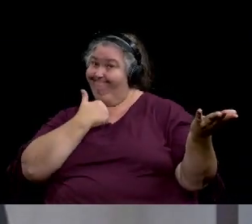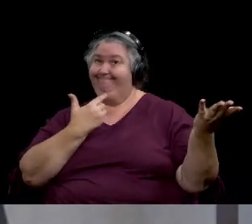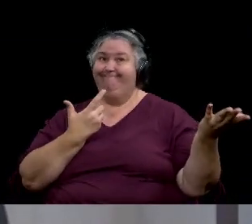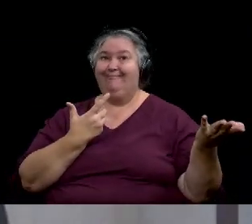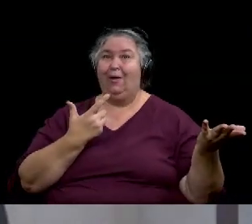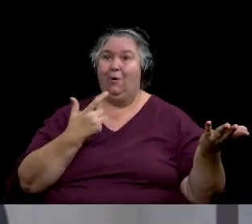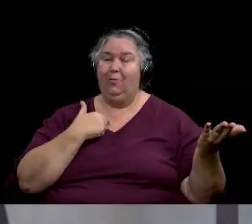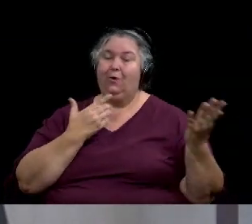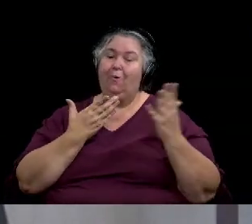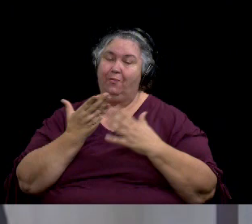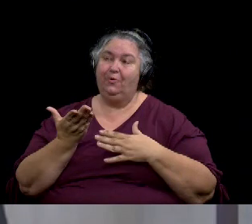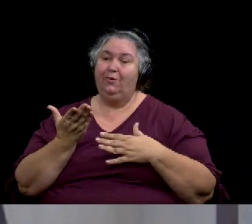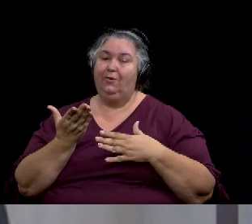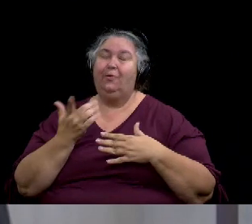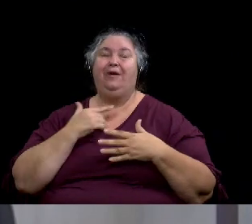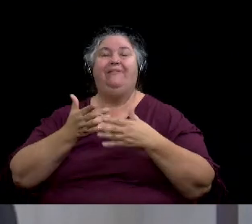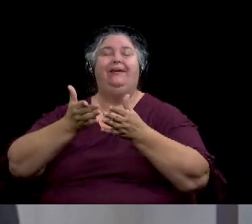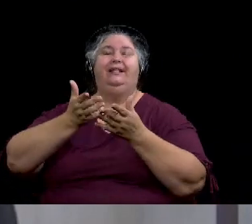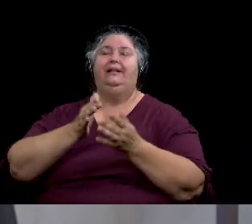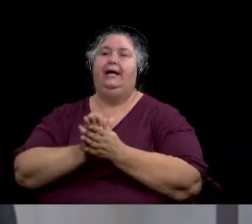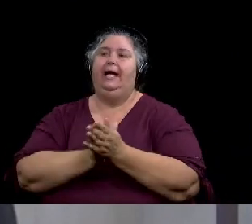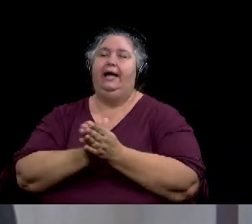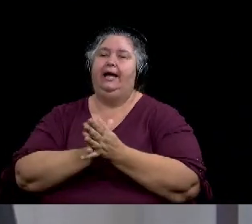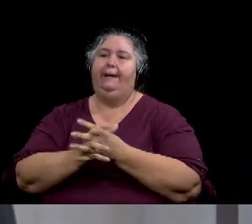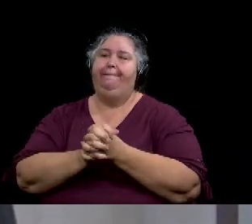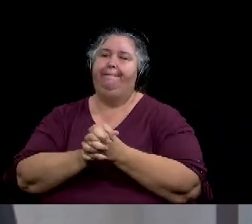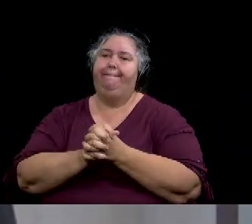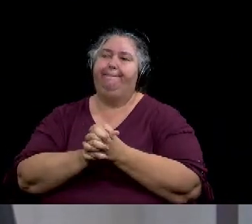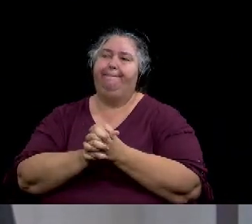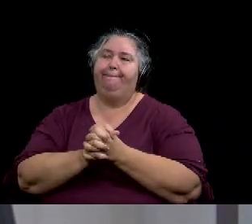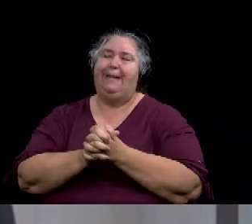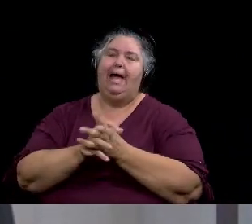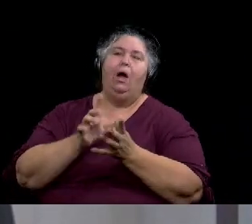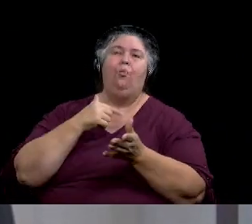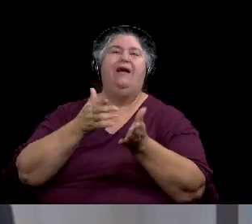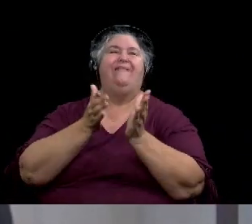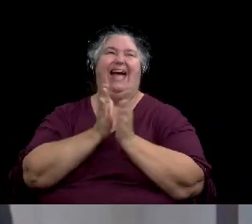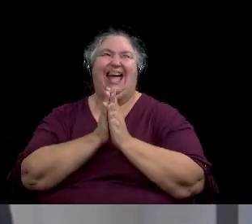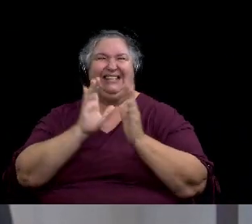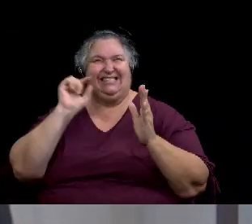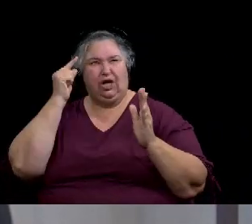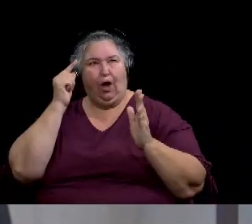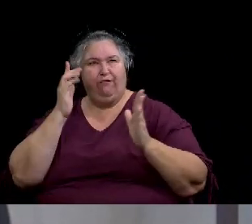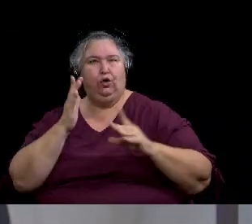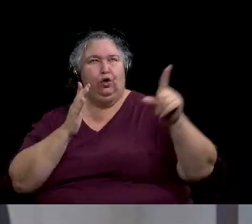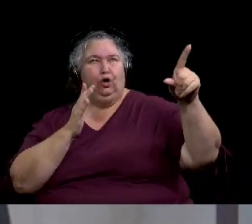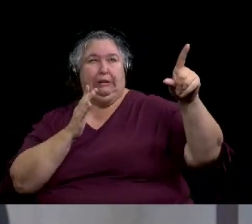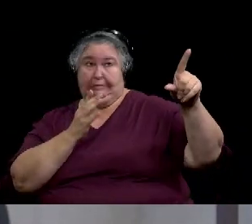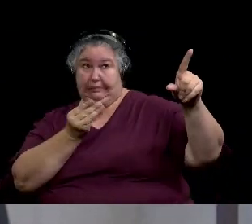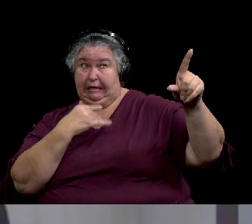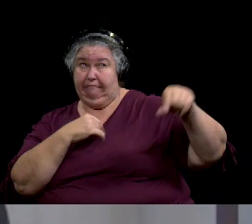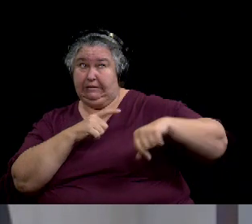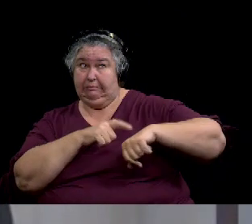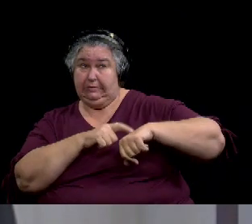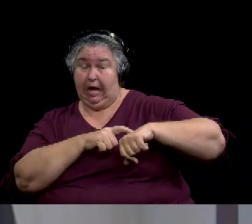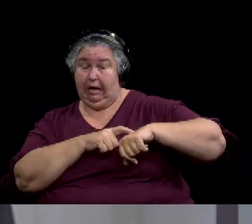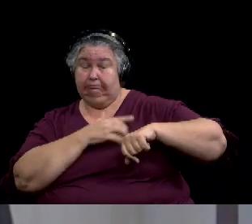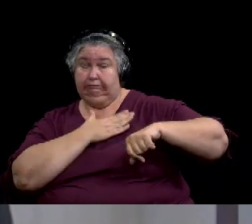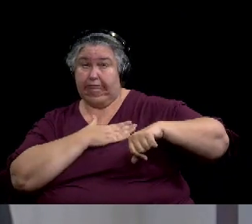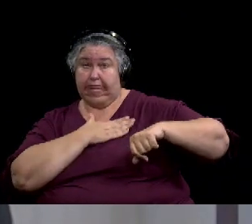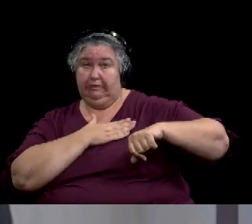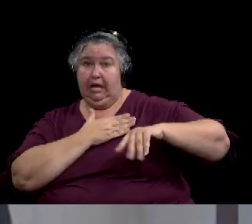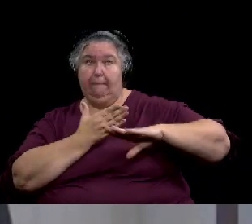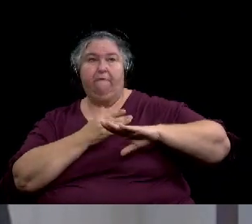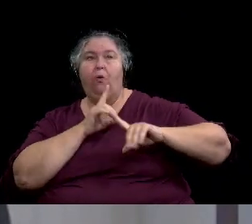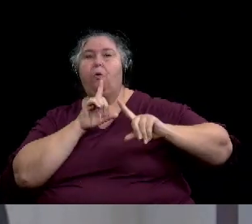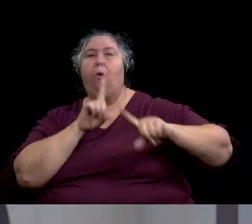through the exercise. We've asked the governor to give us some time before this order's